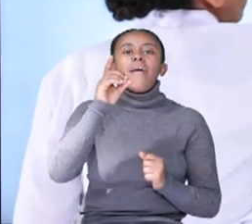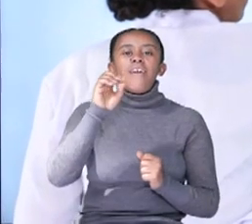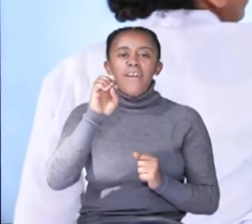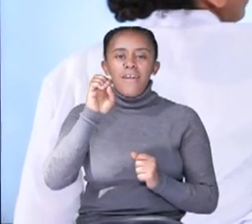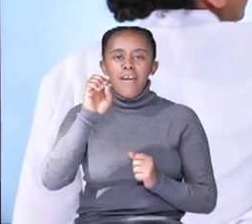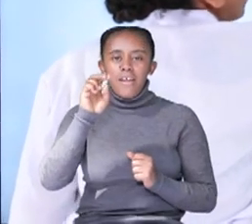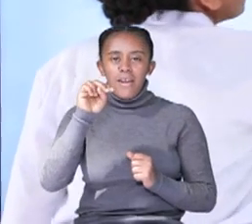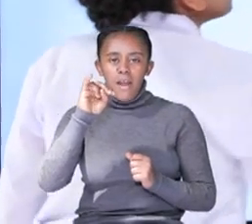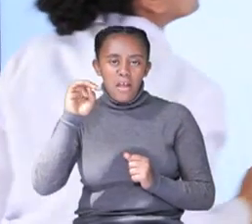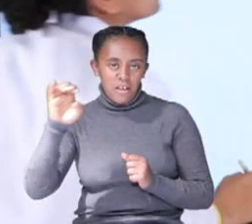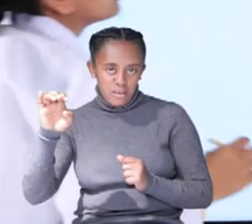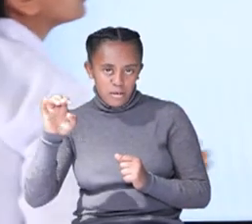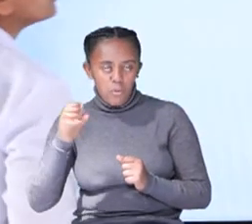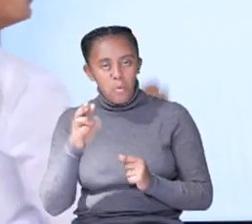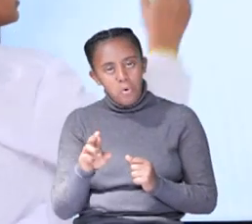adenosine.